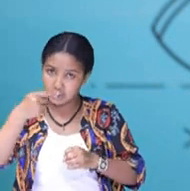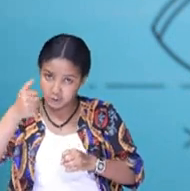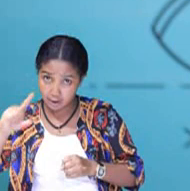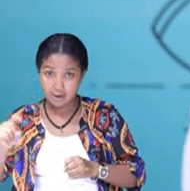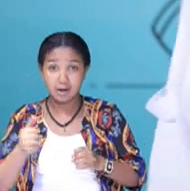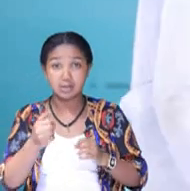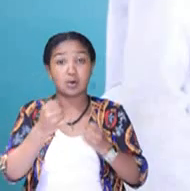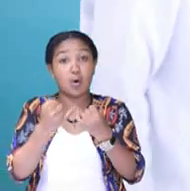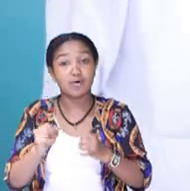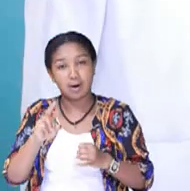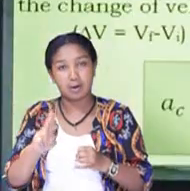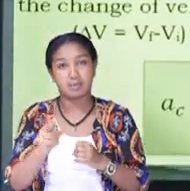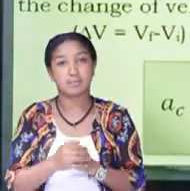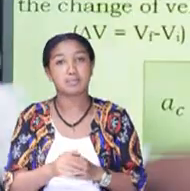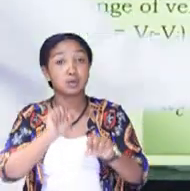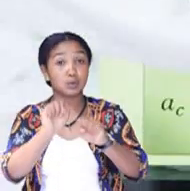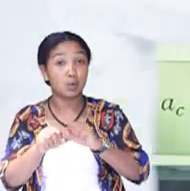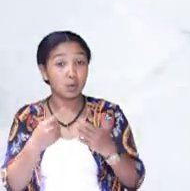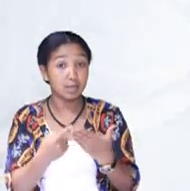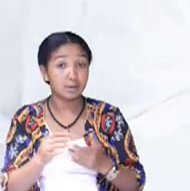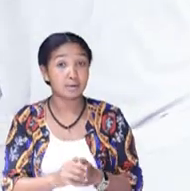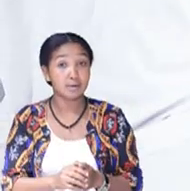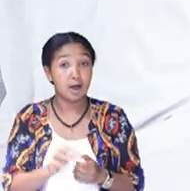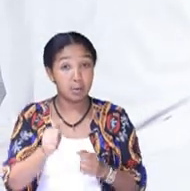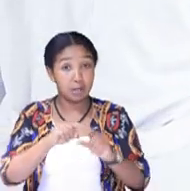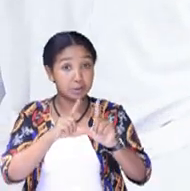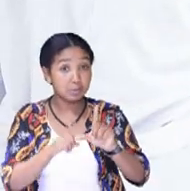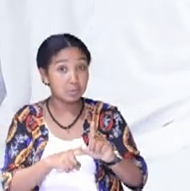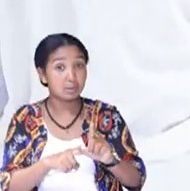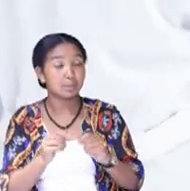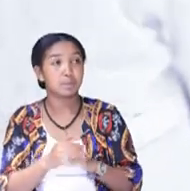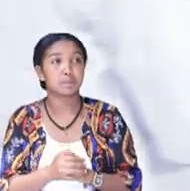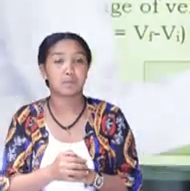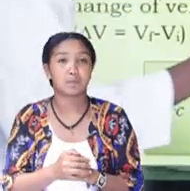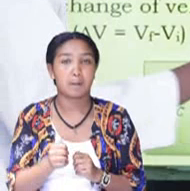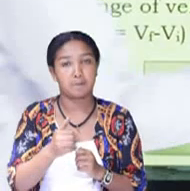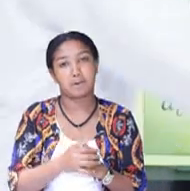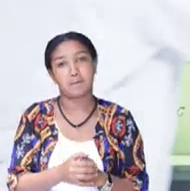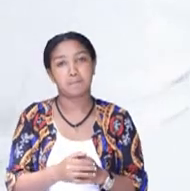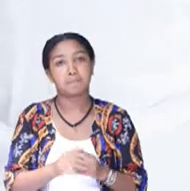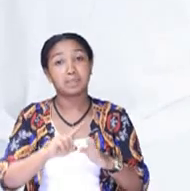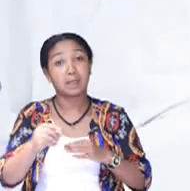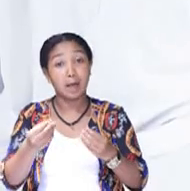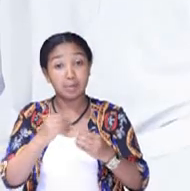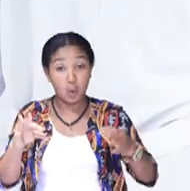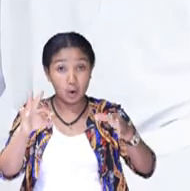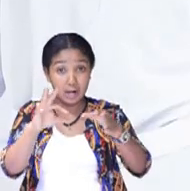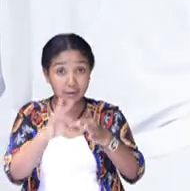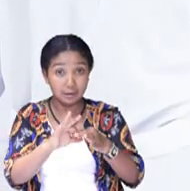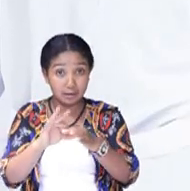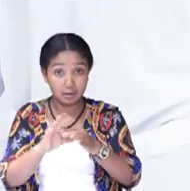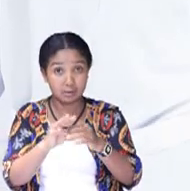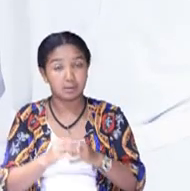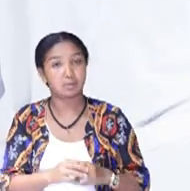acceleration over radius r. So here, angular displacement, angular velocity, angular acceleration. And they can be correlated in terms